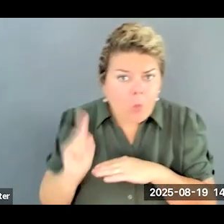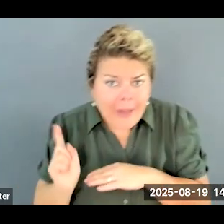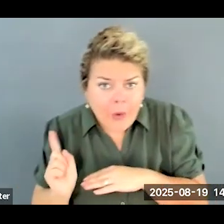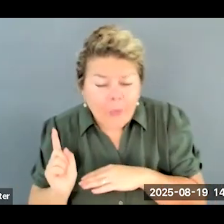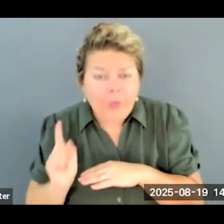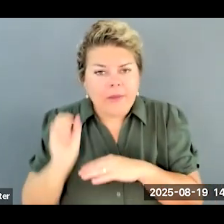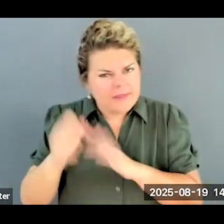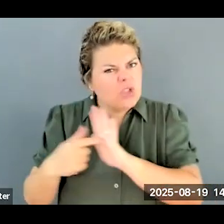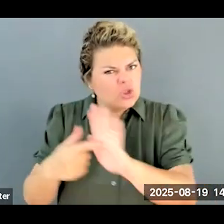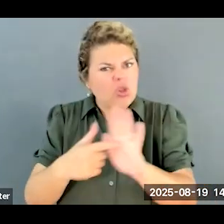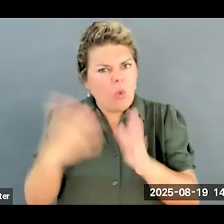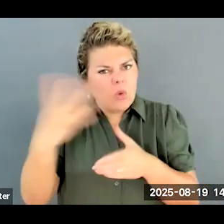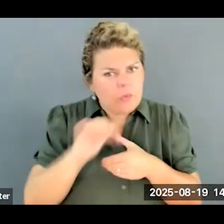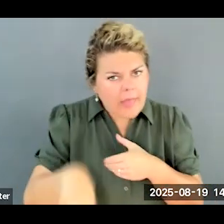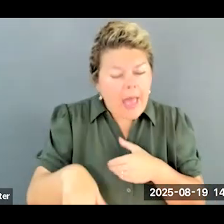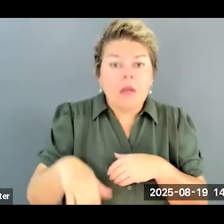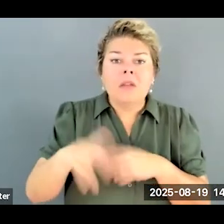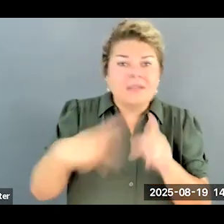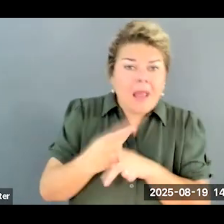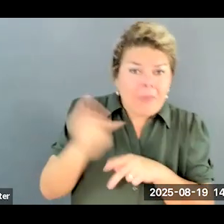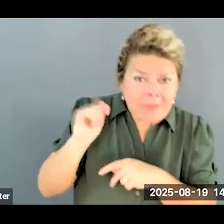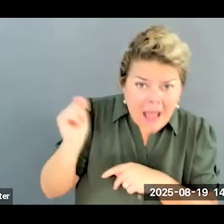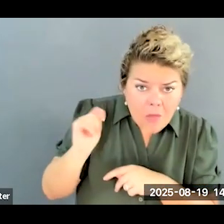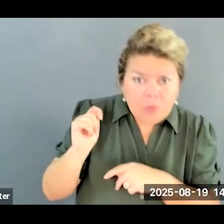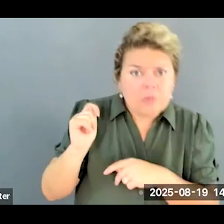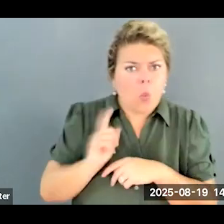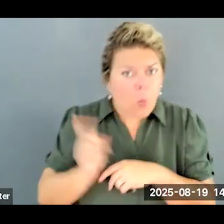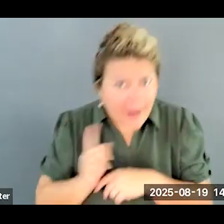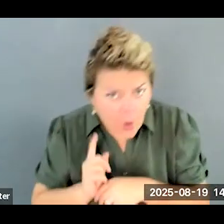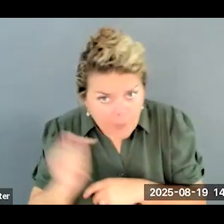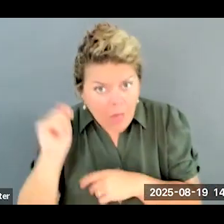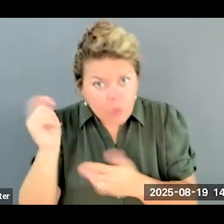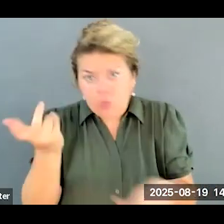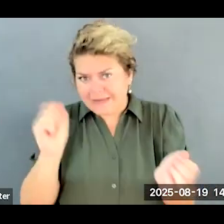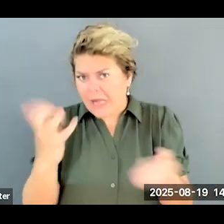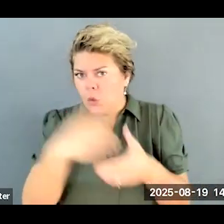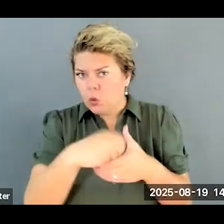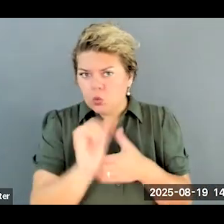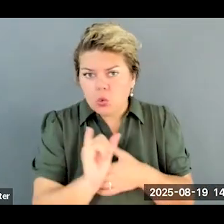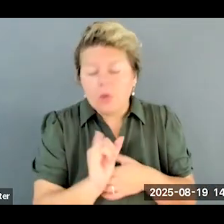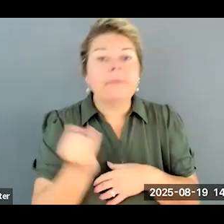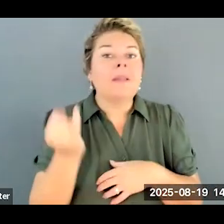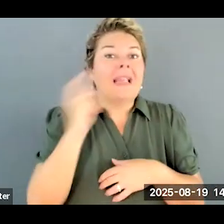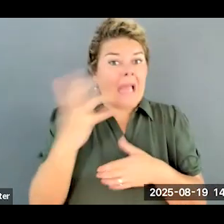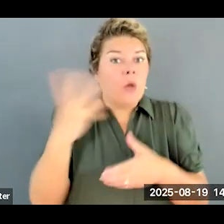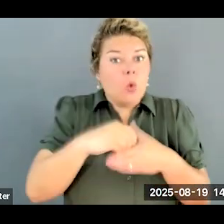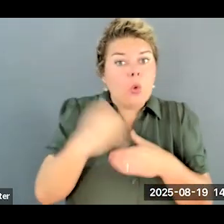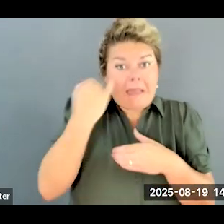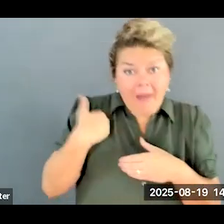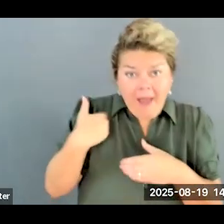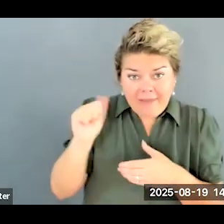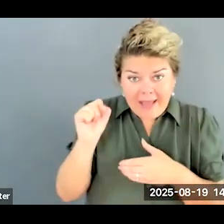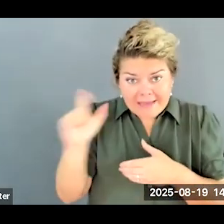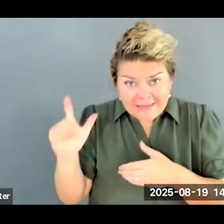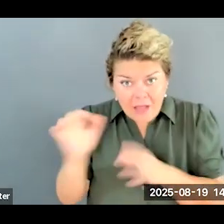stairs, restroom types and locations. This is where you can also include if there will be CART and ASL